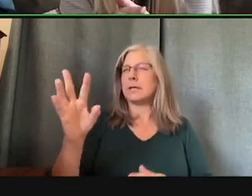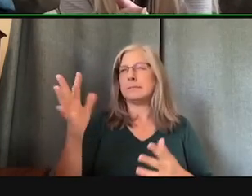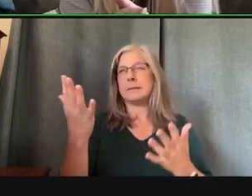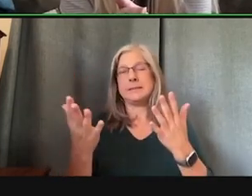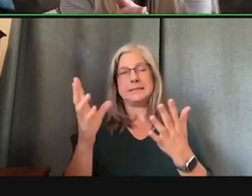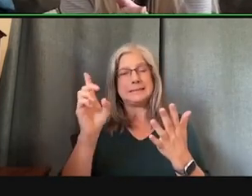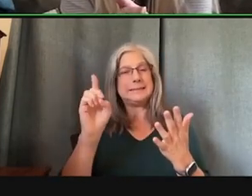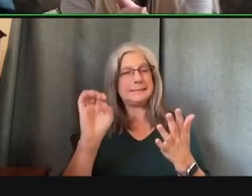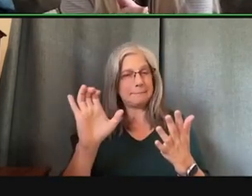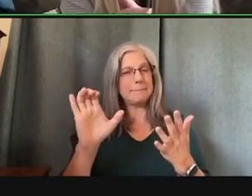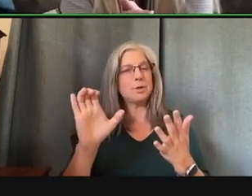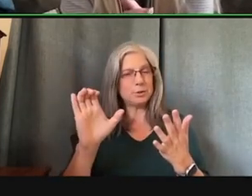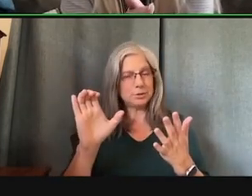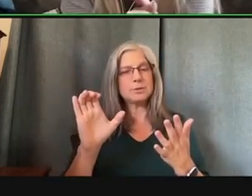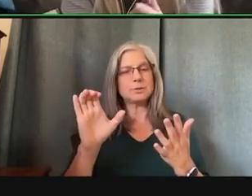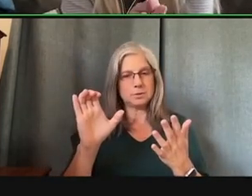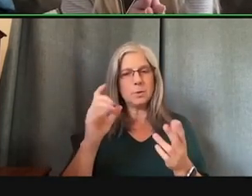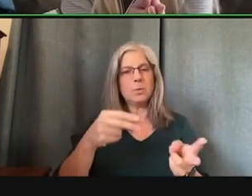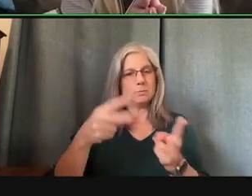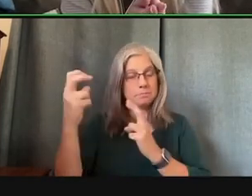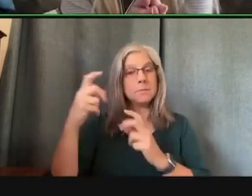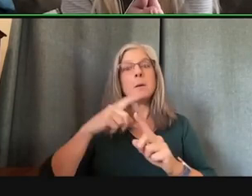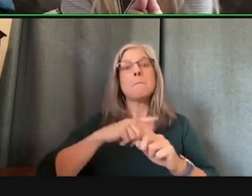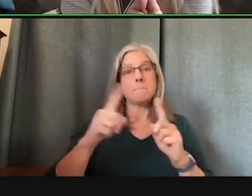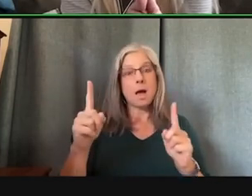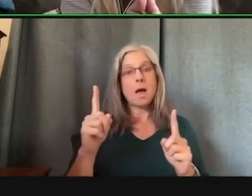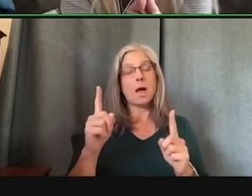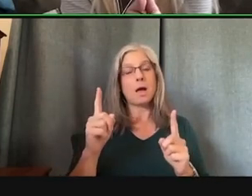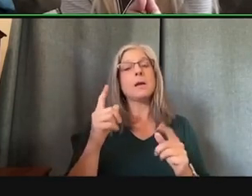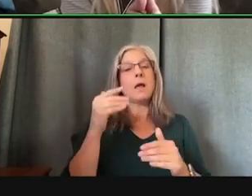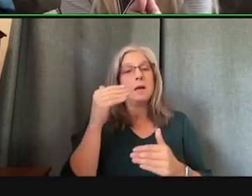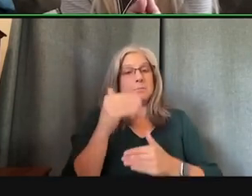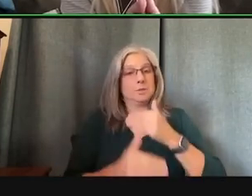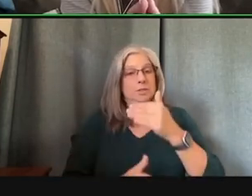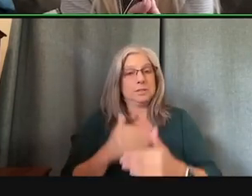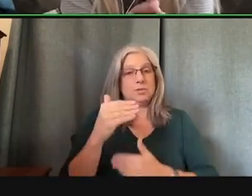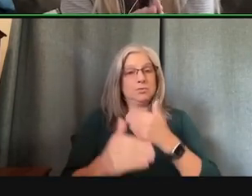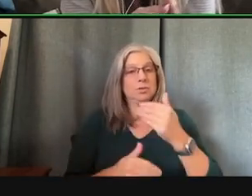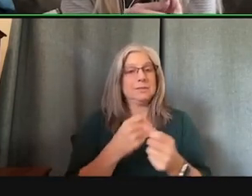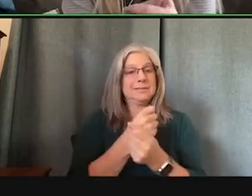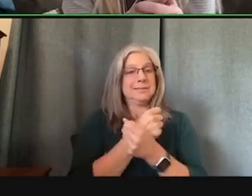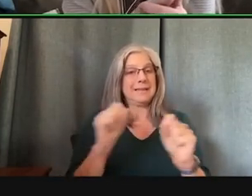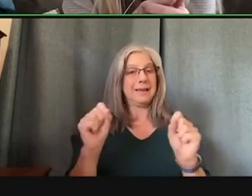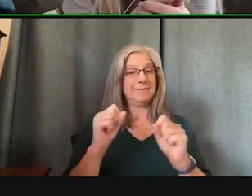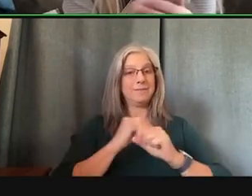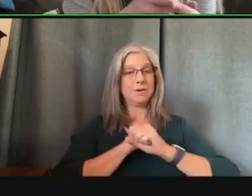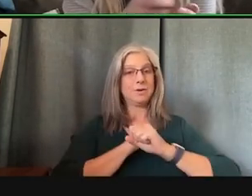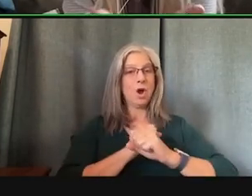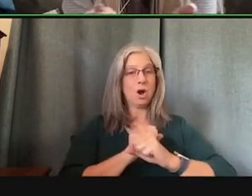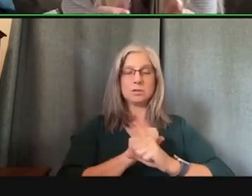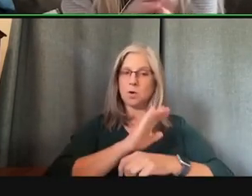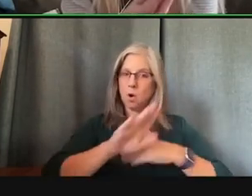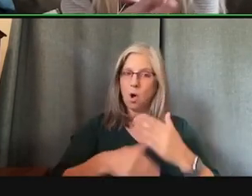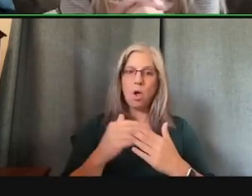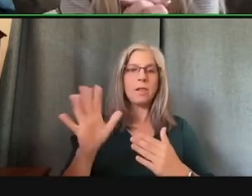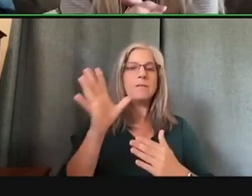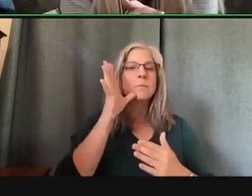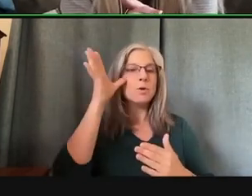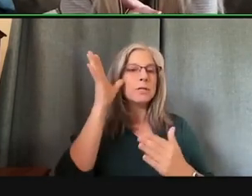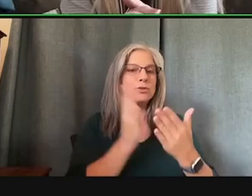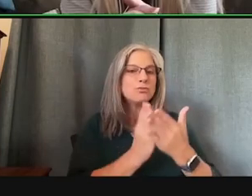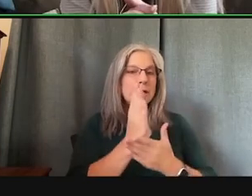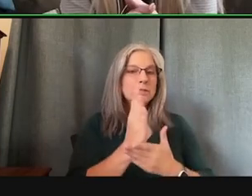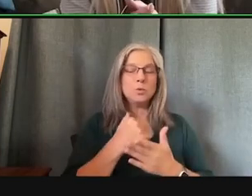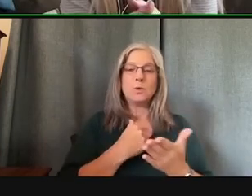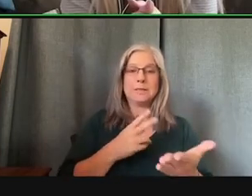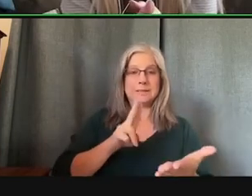December. But your procedural safeguards are all of your parental rights. You'll sign that you got a copy of